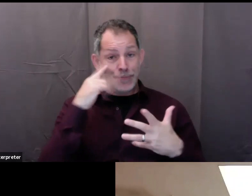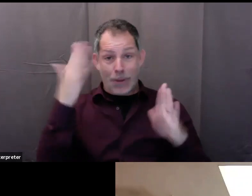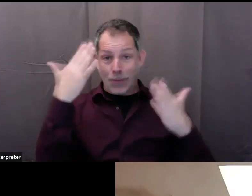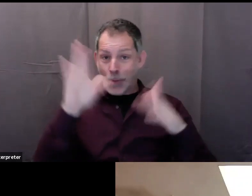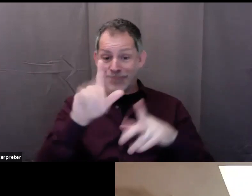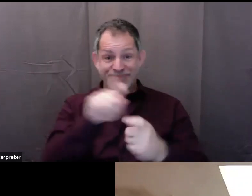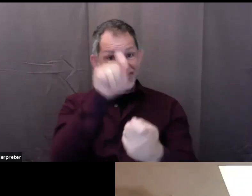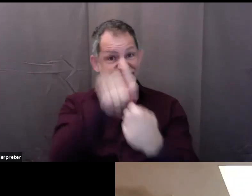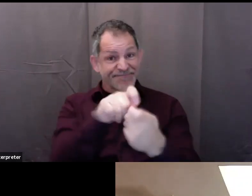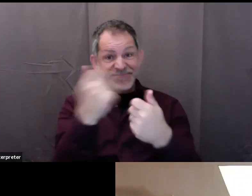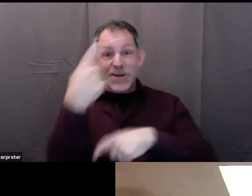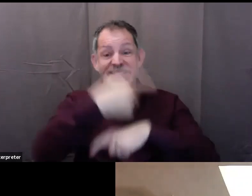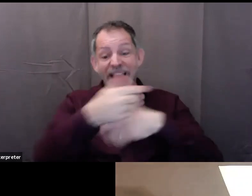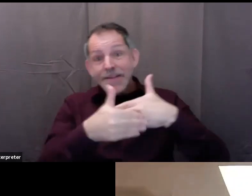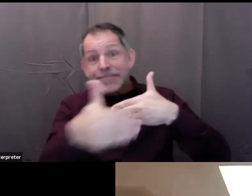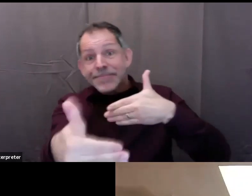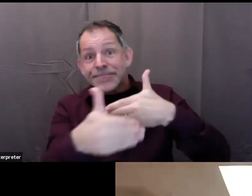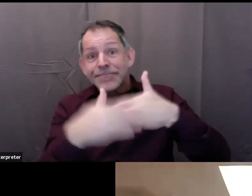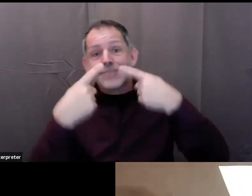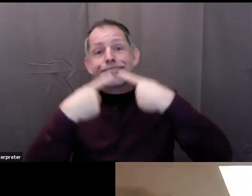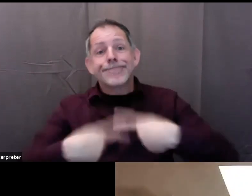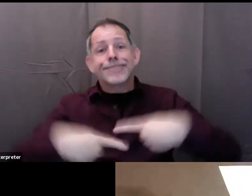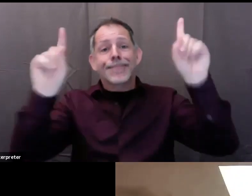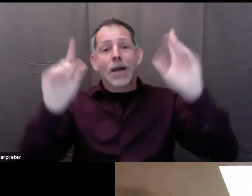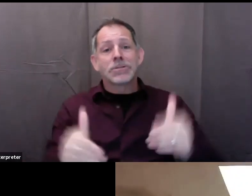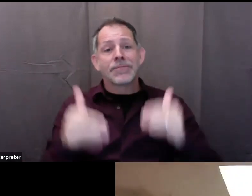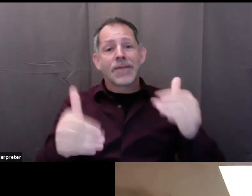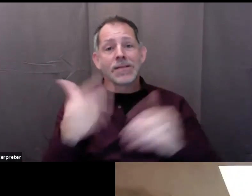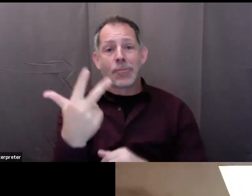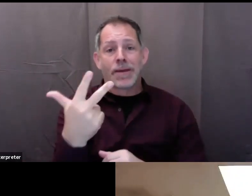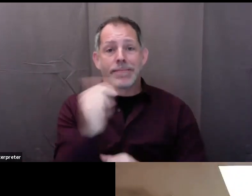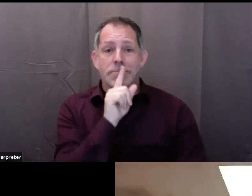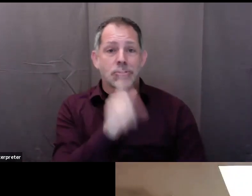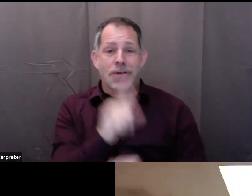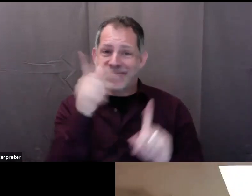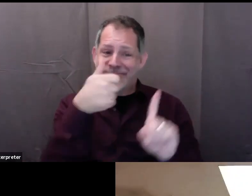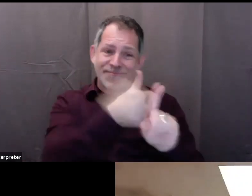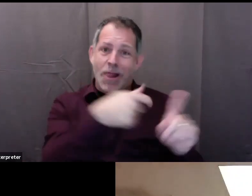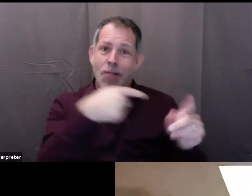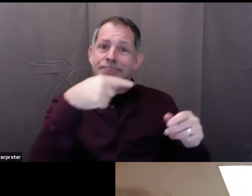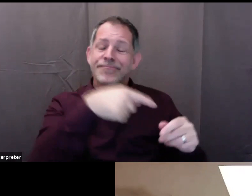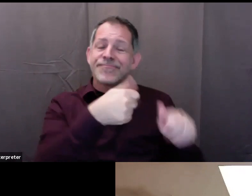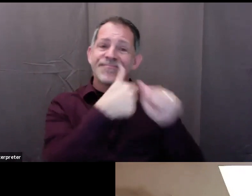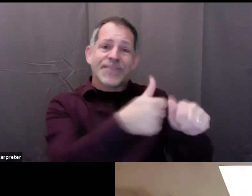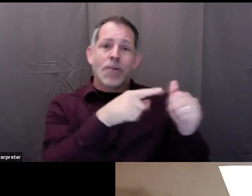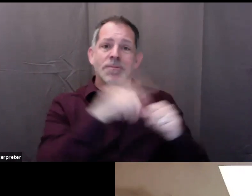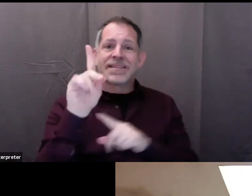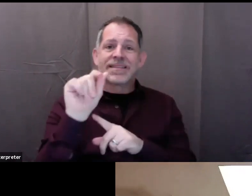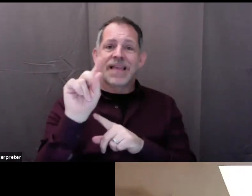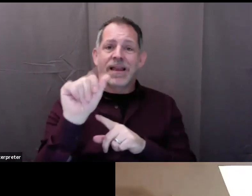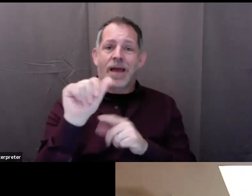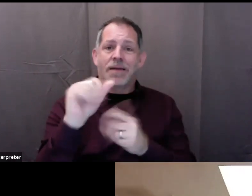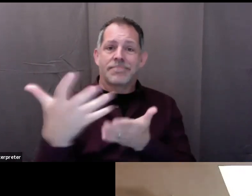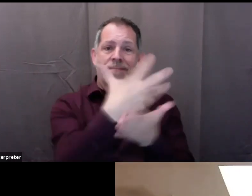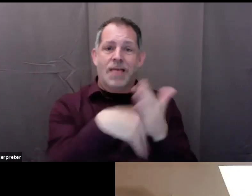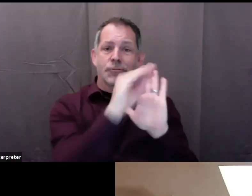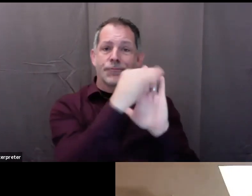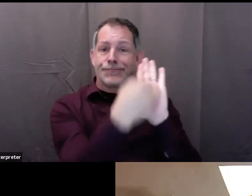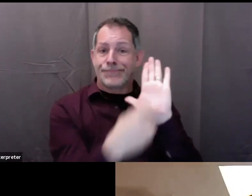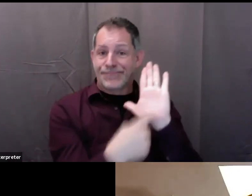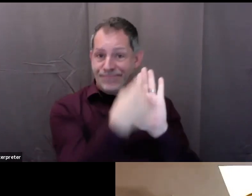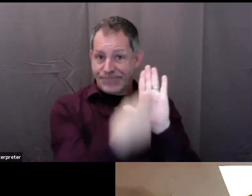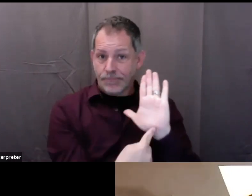hospitalizations for COVID are increasing? Those would be two different two clear, distinct branches in